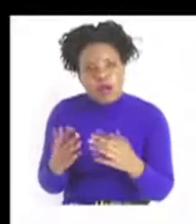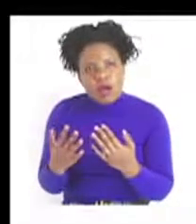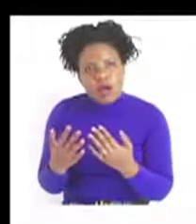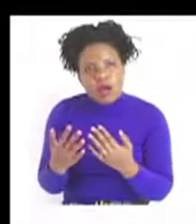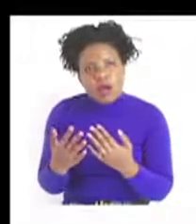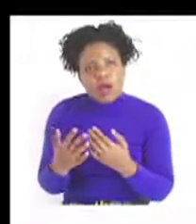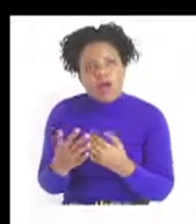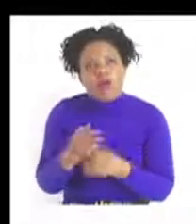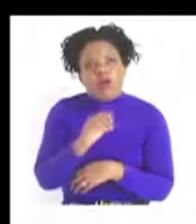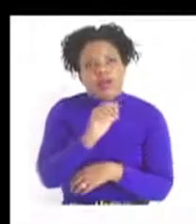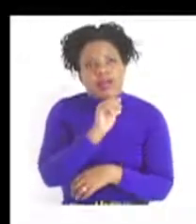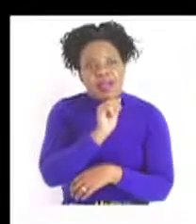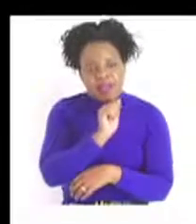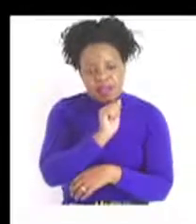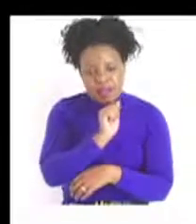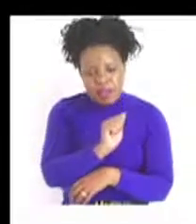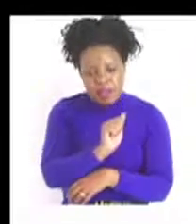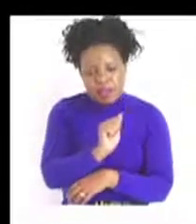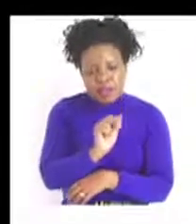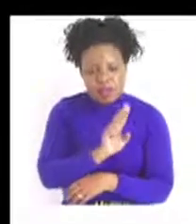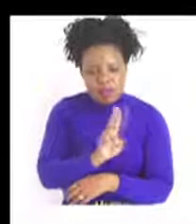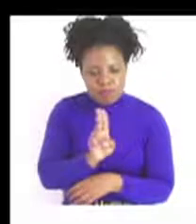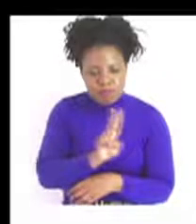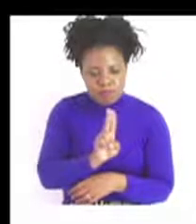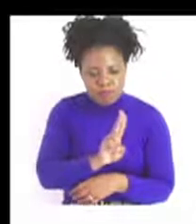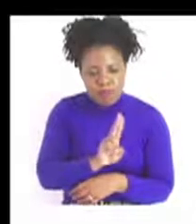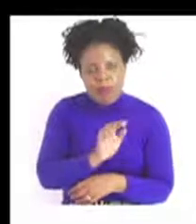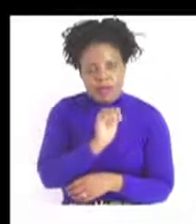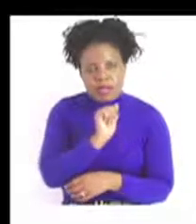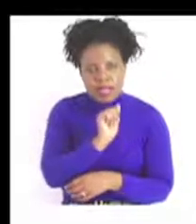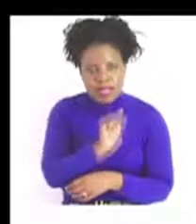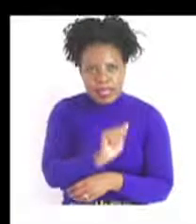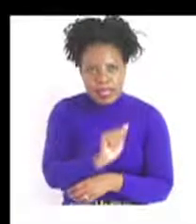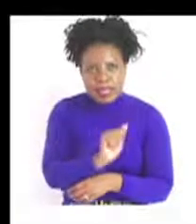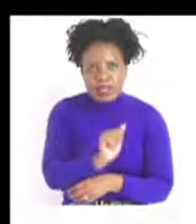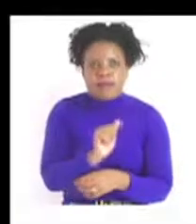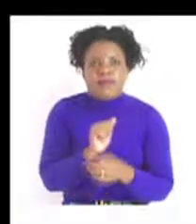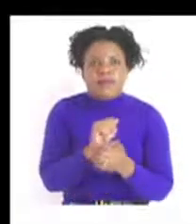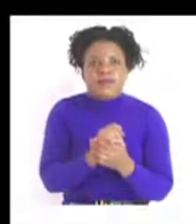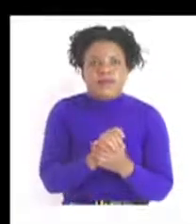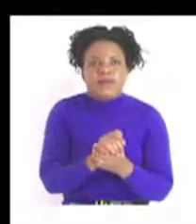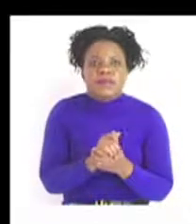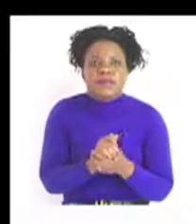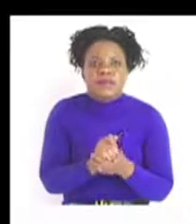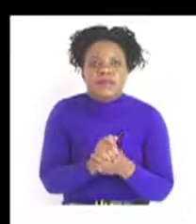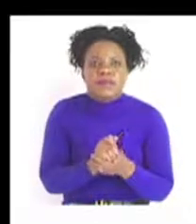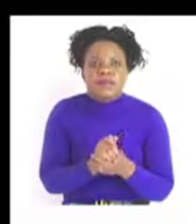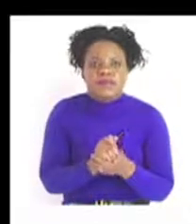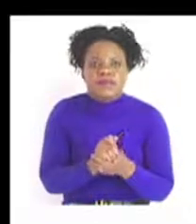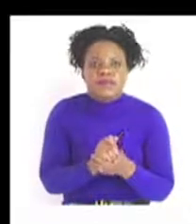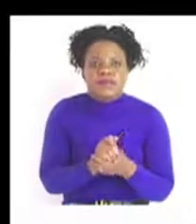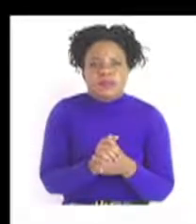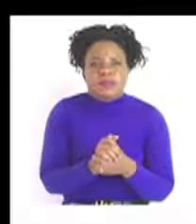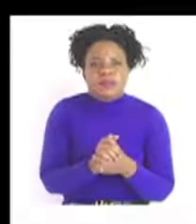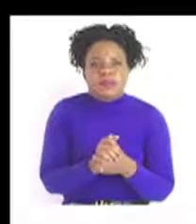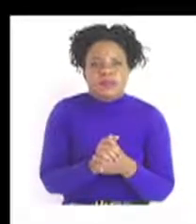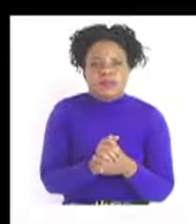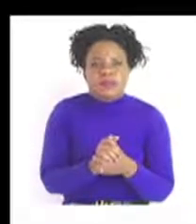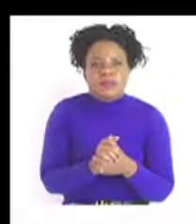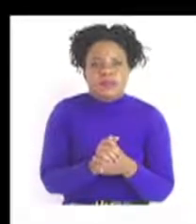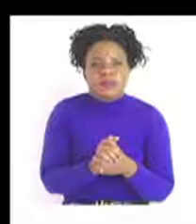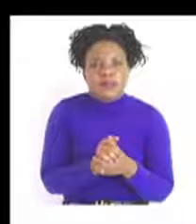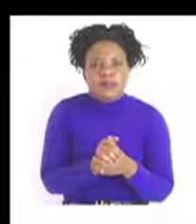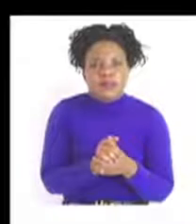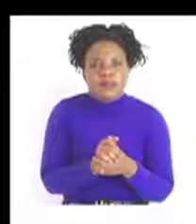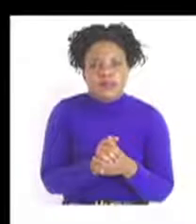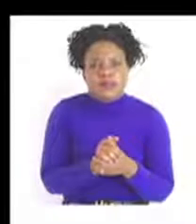A, accidents, B, accidentes, or C, correct as it is.